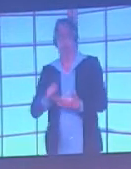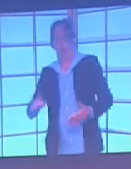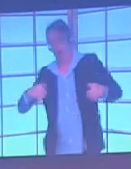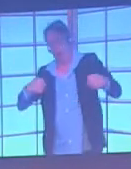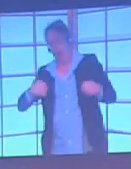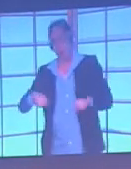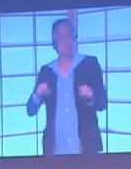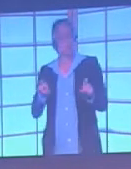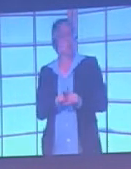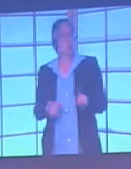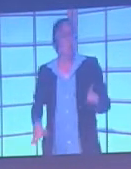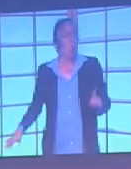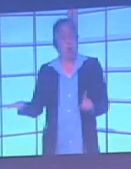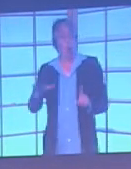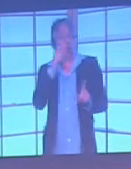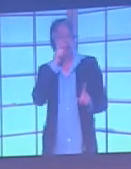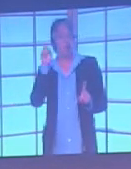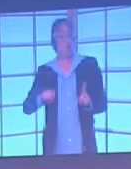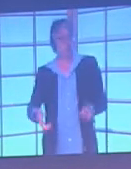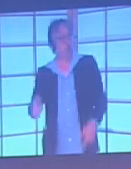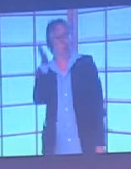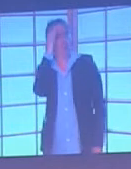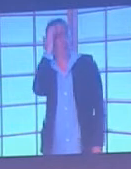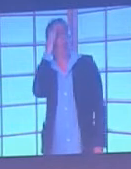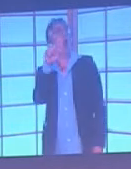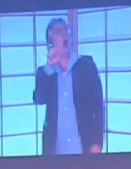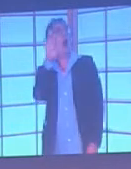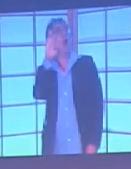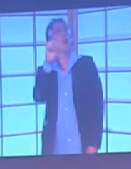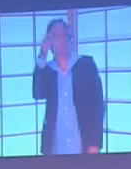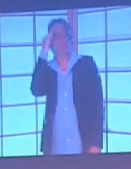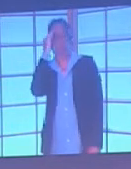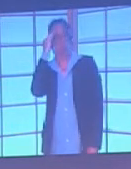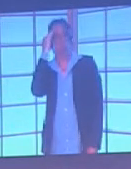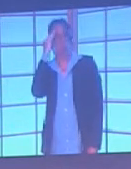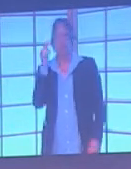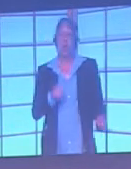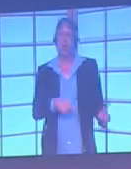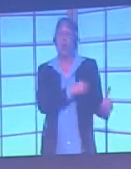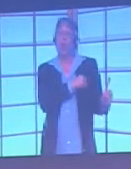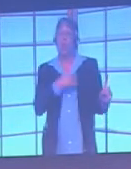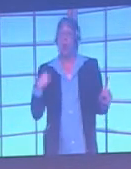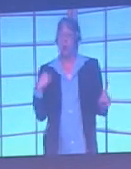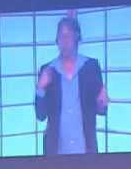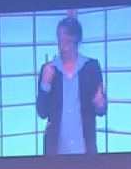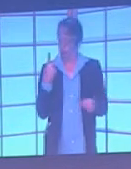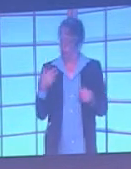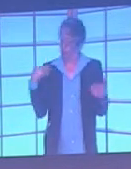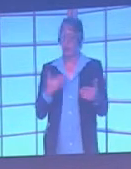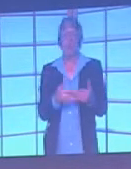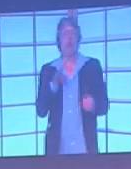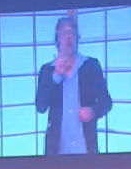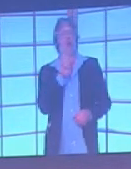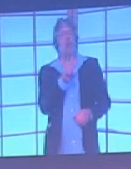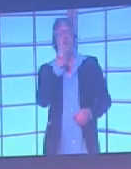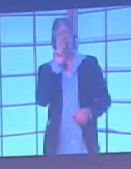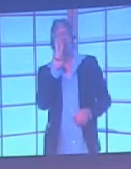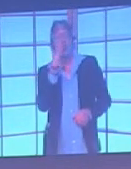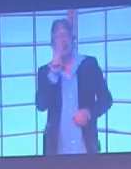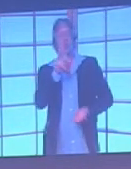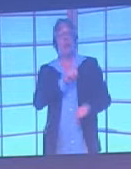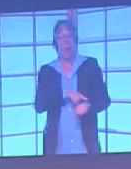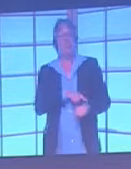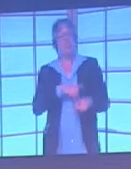country. In Poland, we've had 42 of these ceremonies just in the last 2 years, and audio descriptive commentary